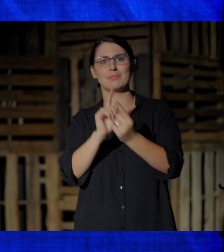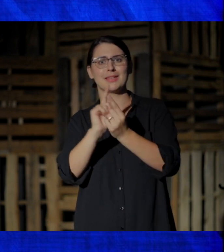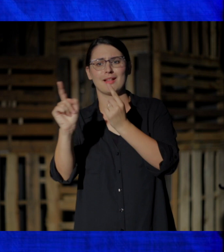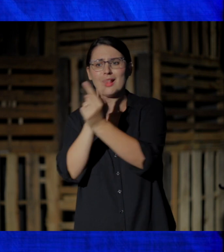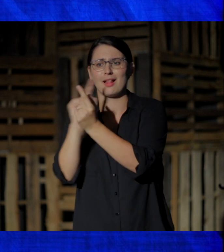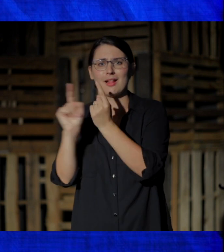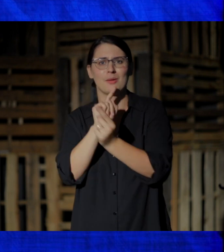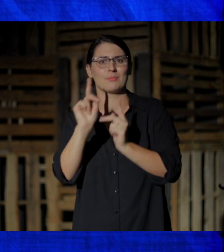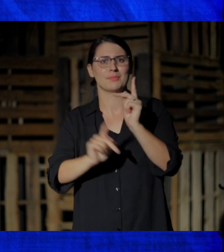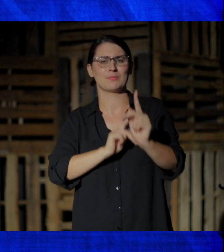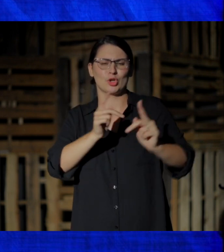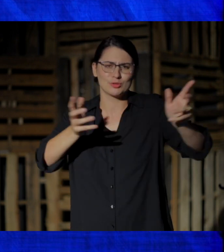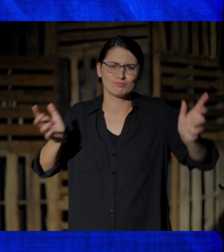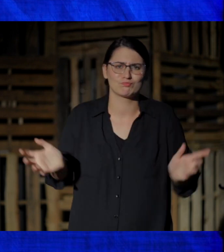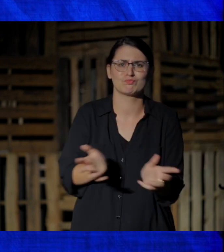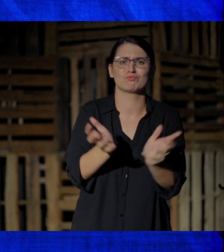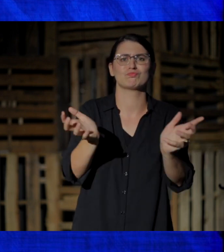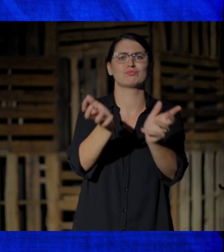another